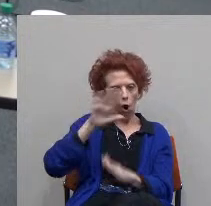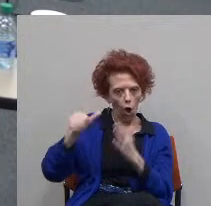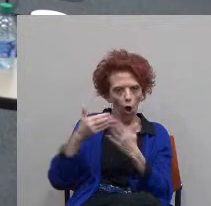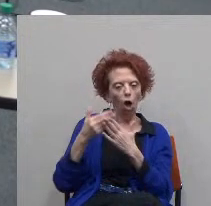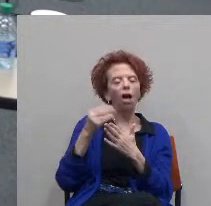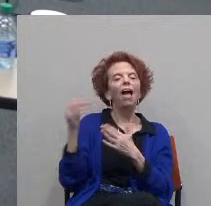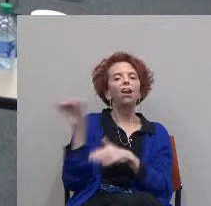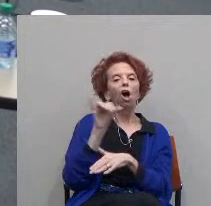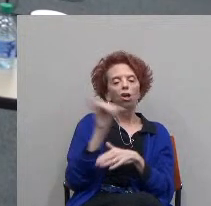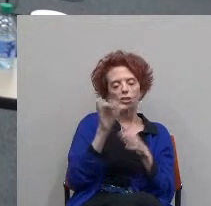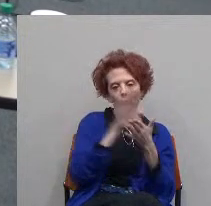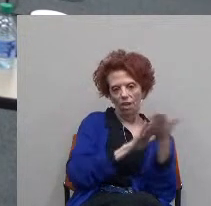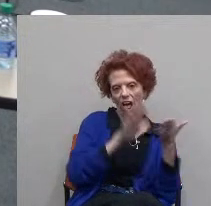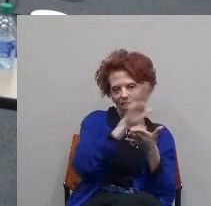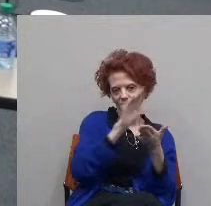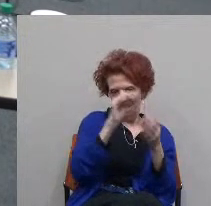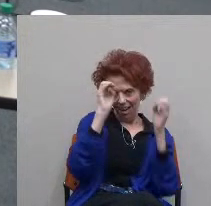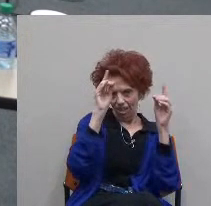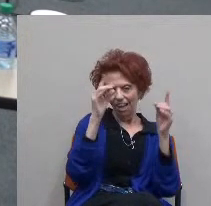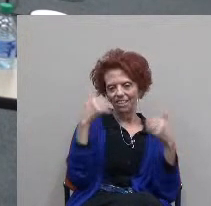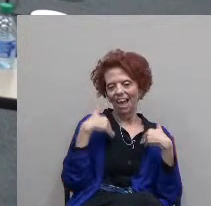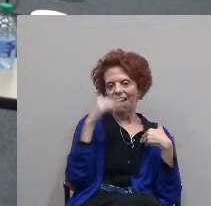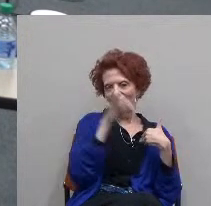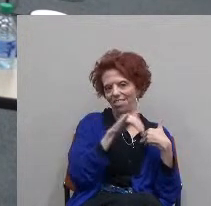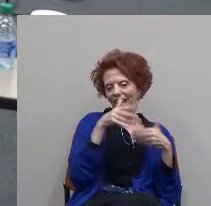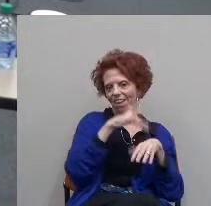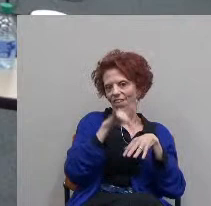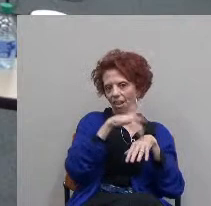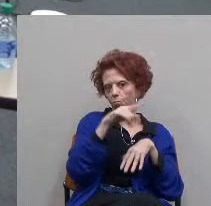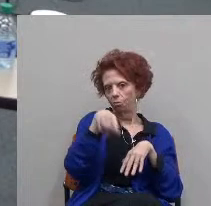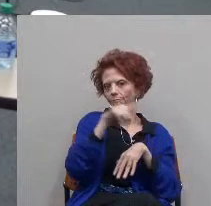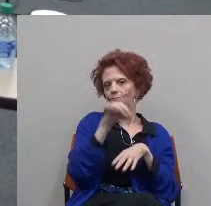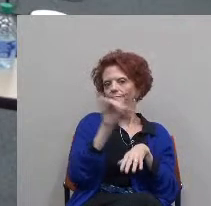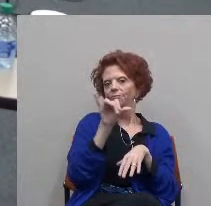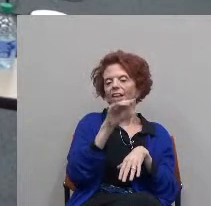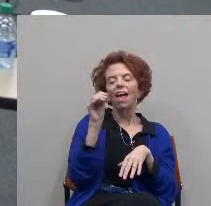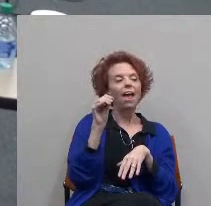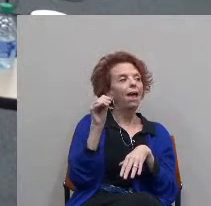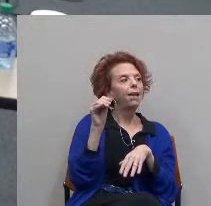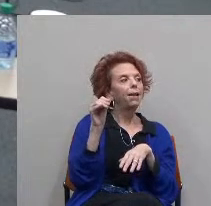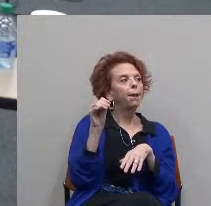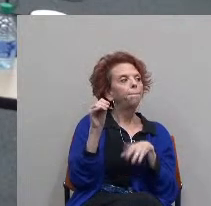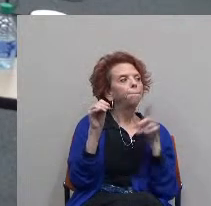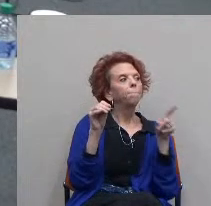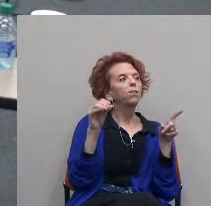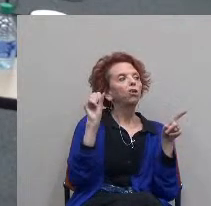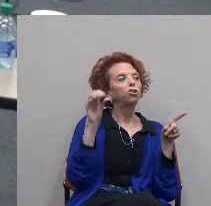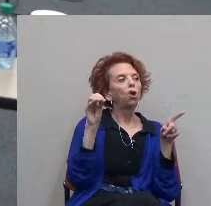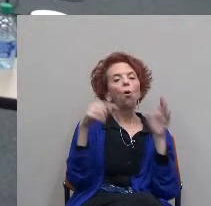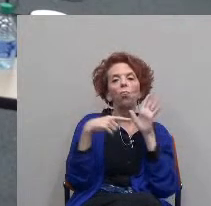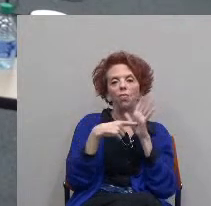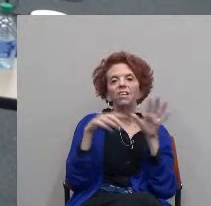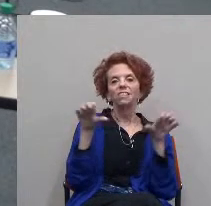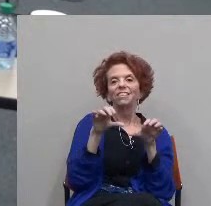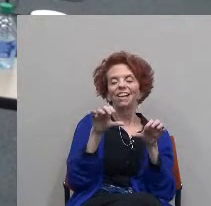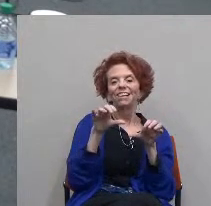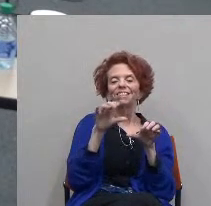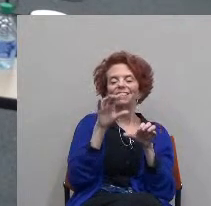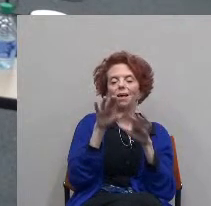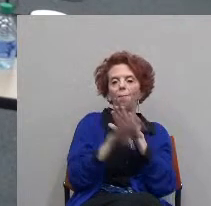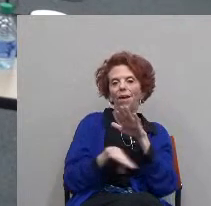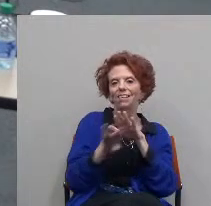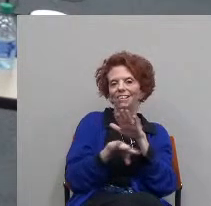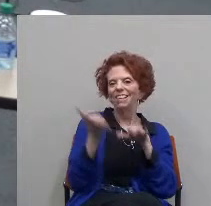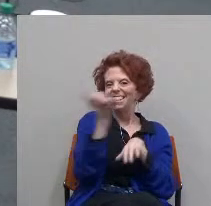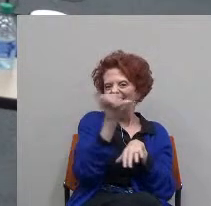actual colleges of education having that embedded into their program. And so this does essentially the same thing